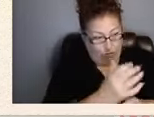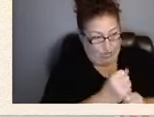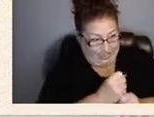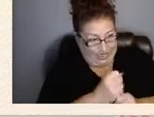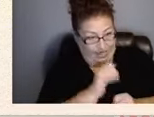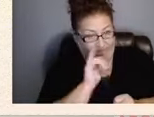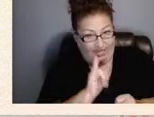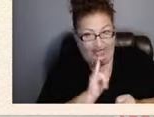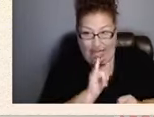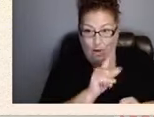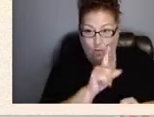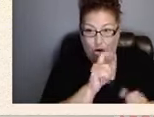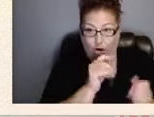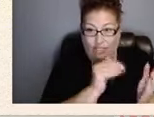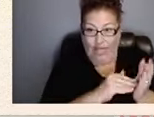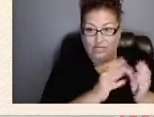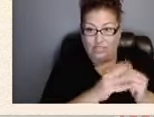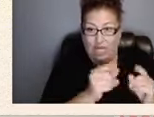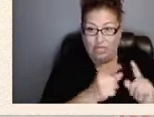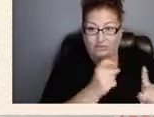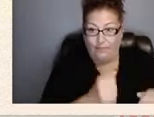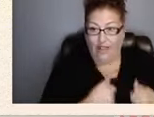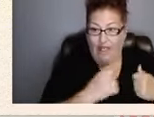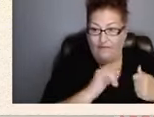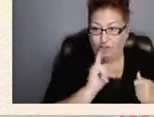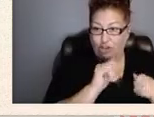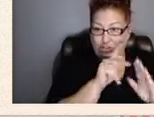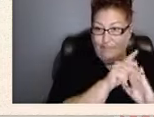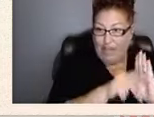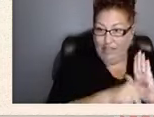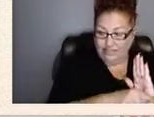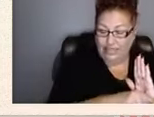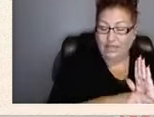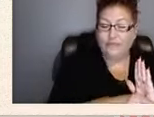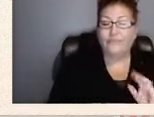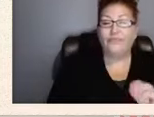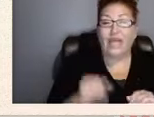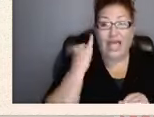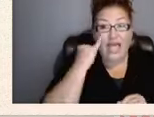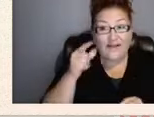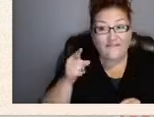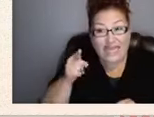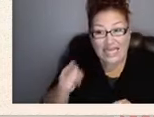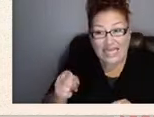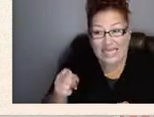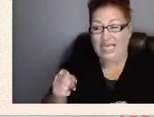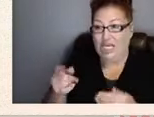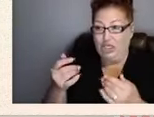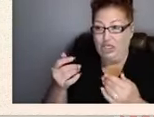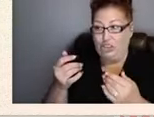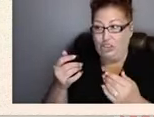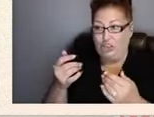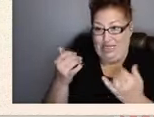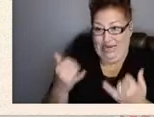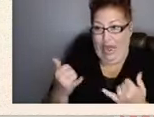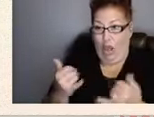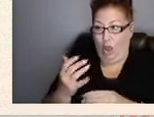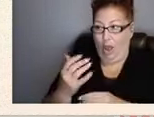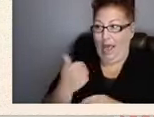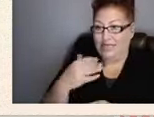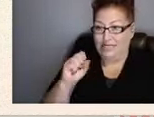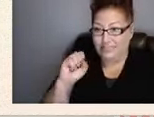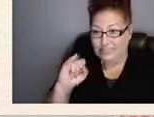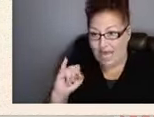from the life insurance policy, when he receives the payout, if he is on SSI and or Medicaid and can only